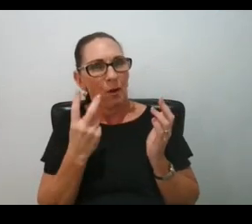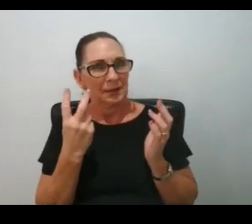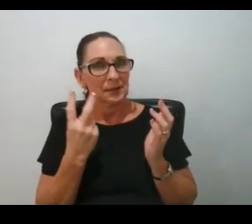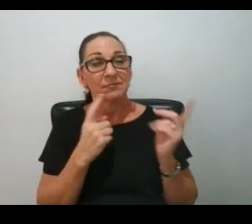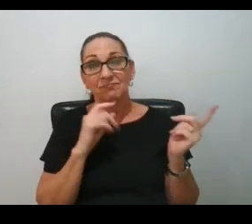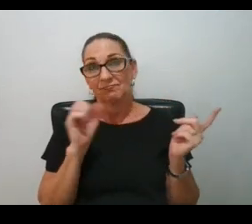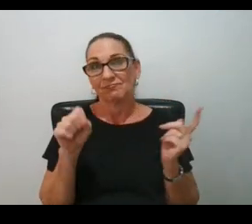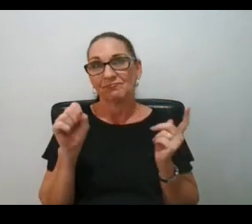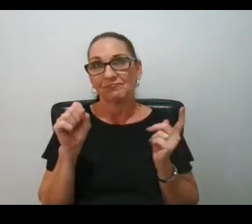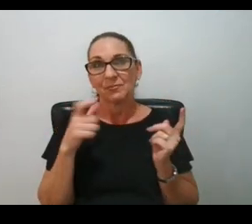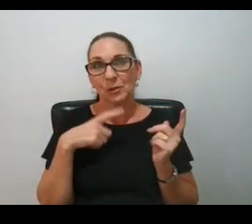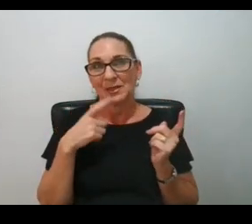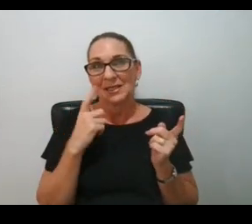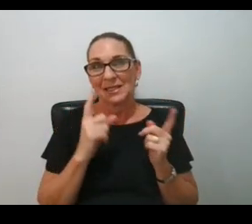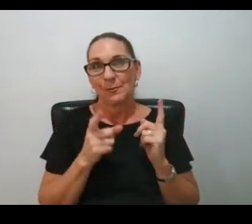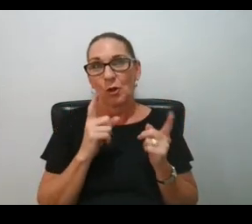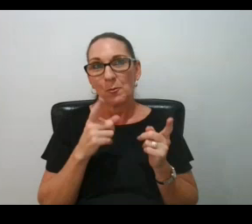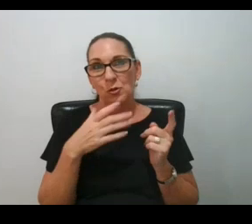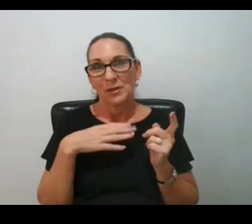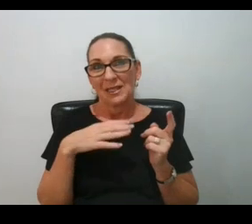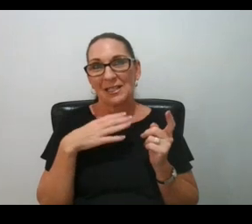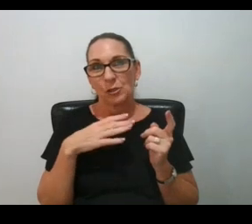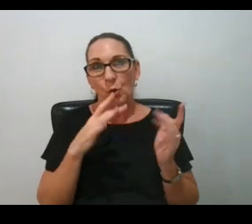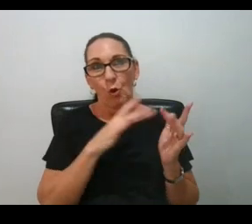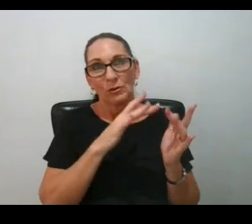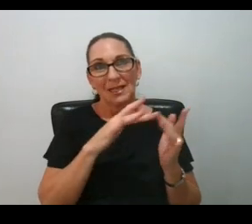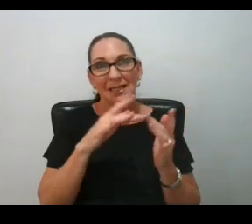because sometimes you need to contact people because